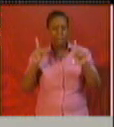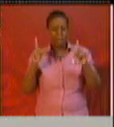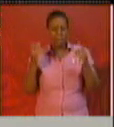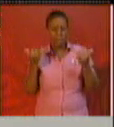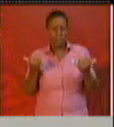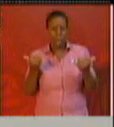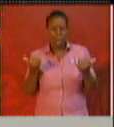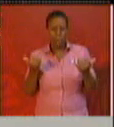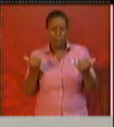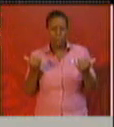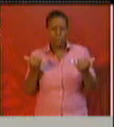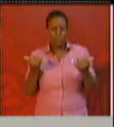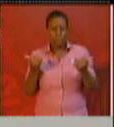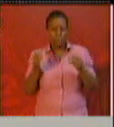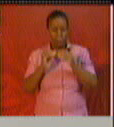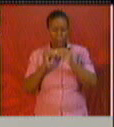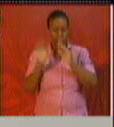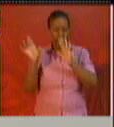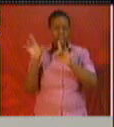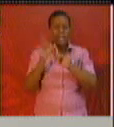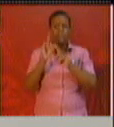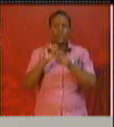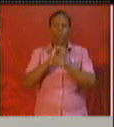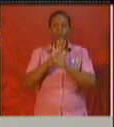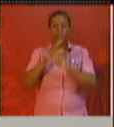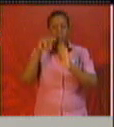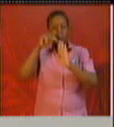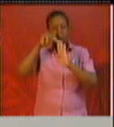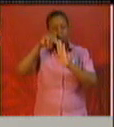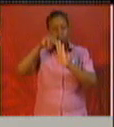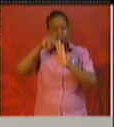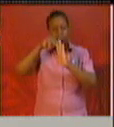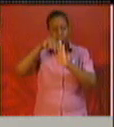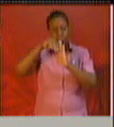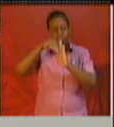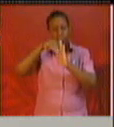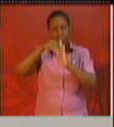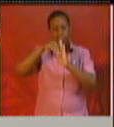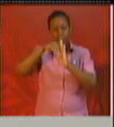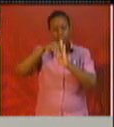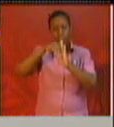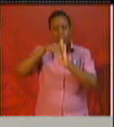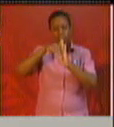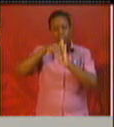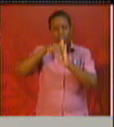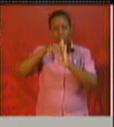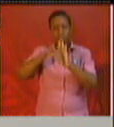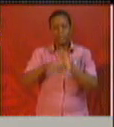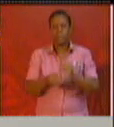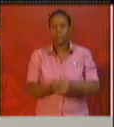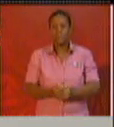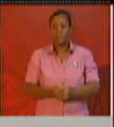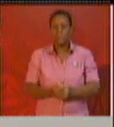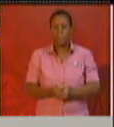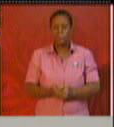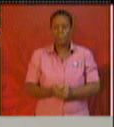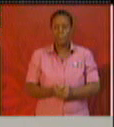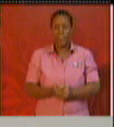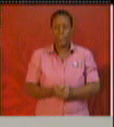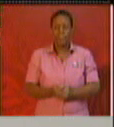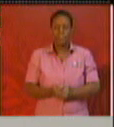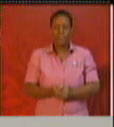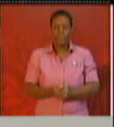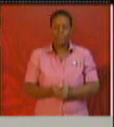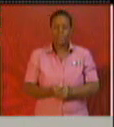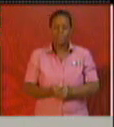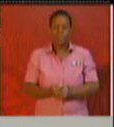you are aware, when you average, you add all of those together, and averages in particular are susceptible to highs and